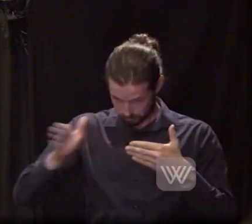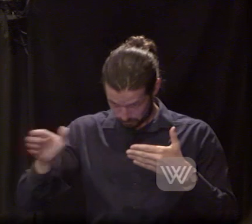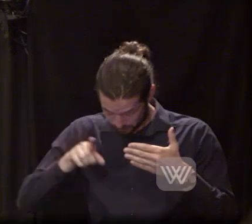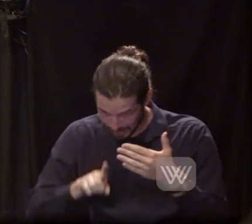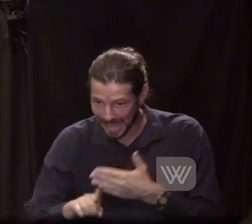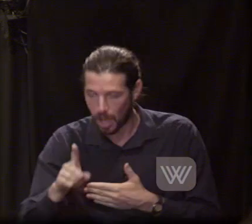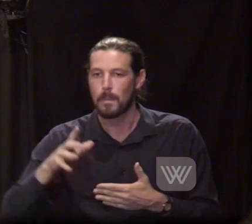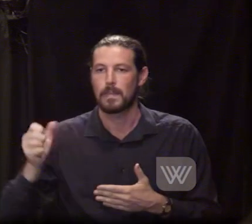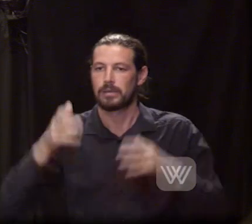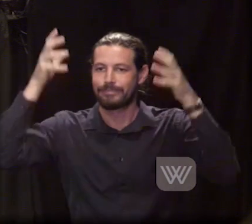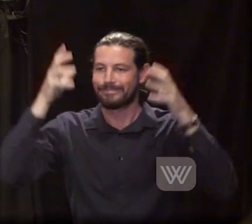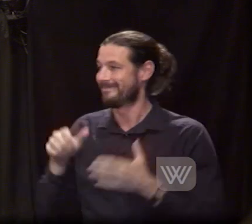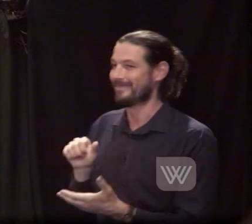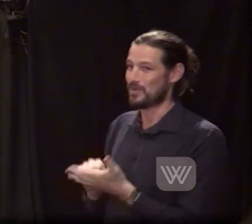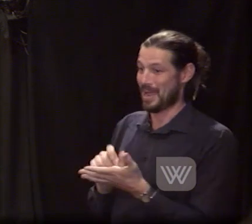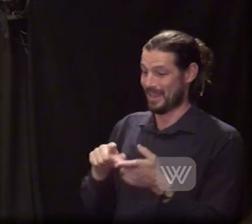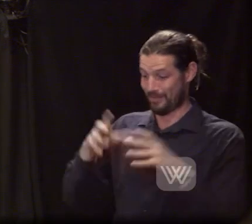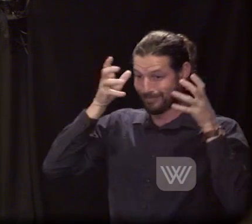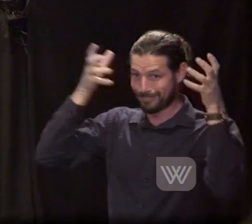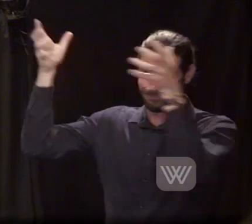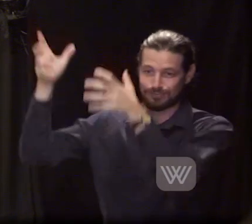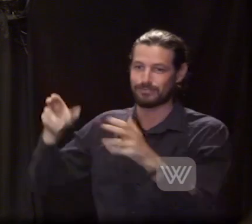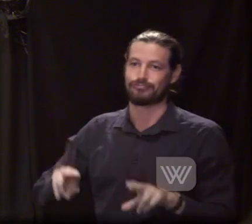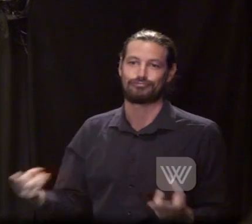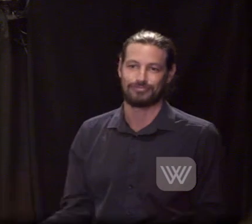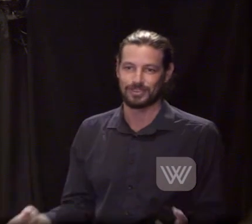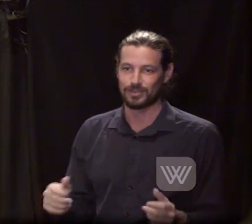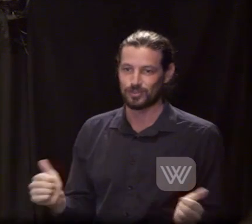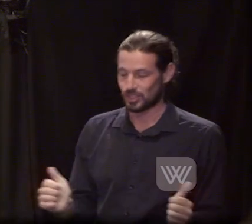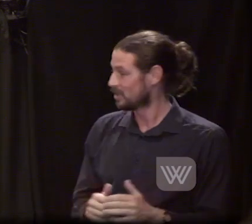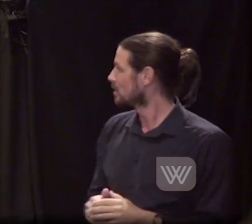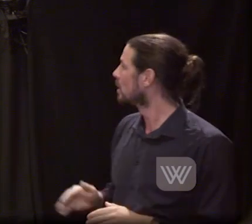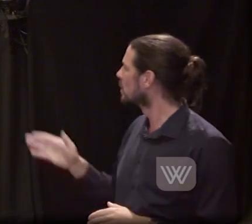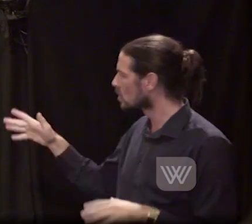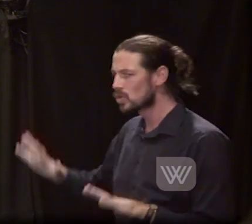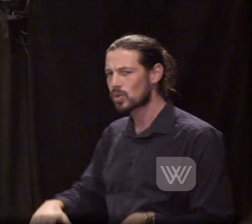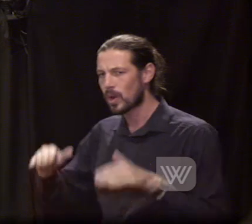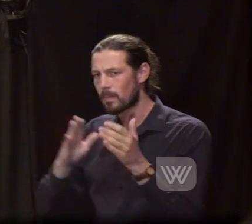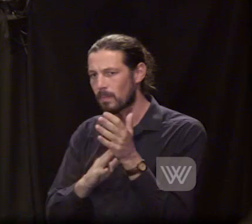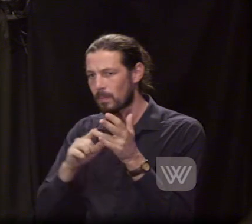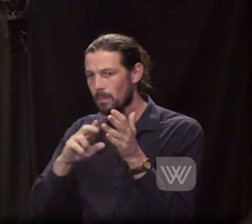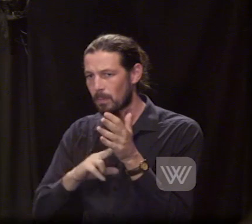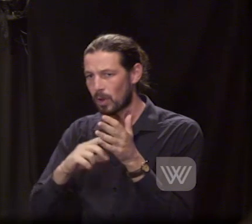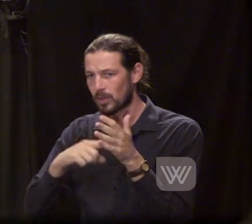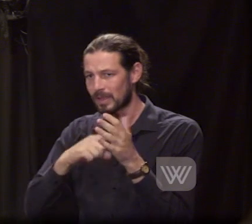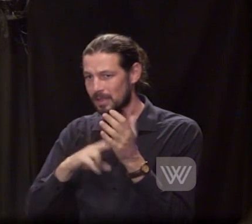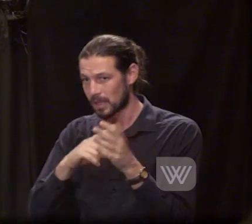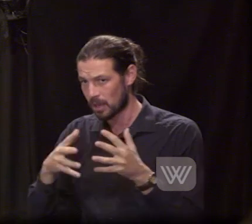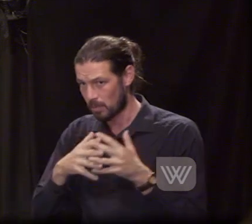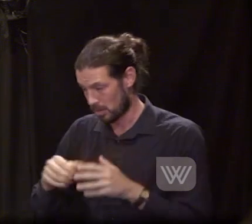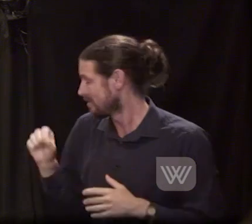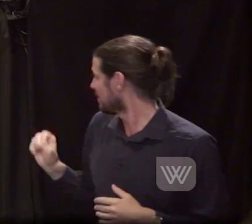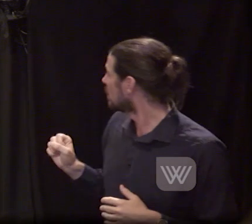I'm just trying to get a sense here of what. So I know you grew up in Montana, or you studied in Montana, and a big fan